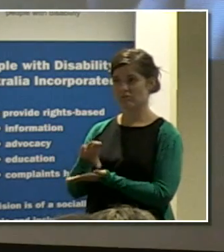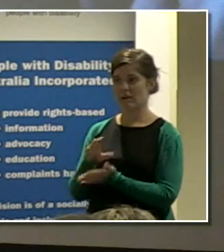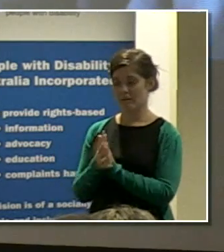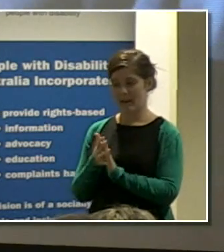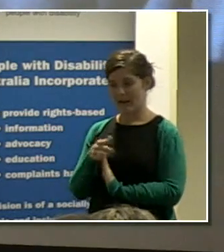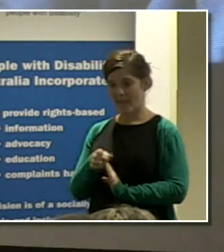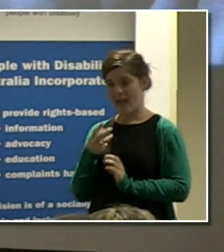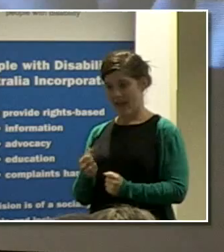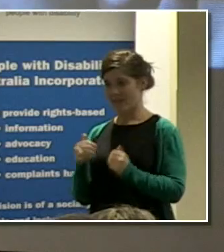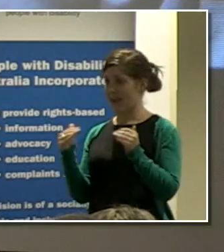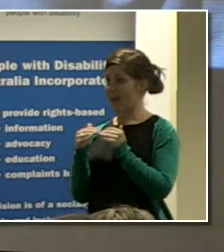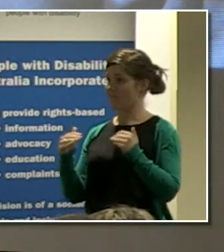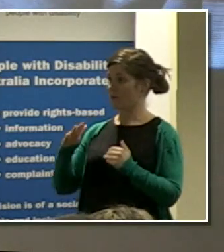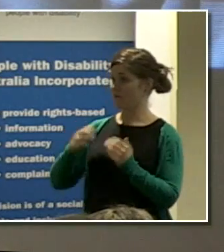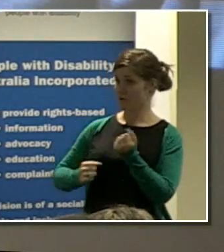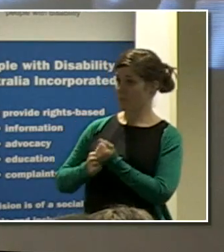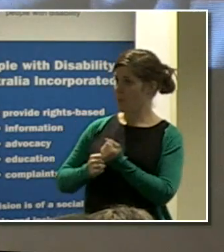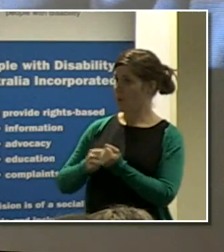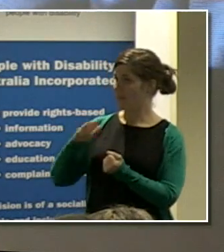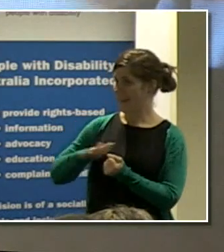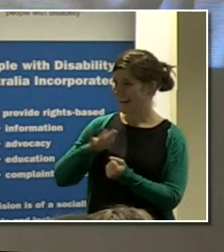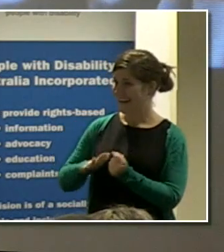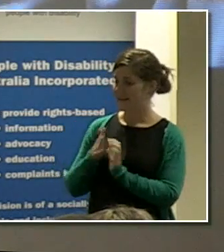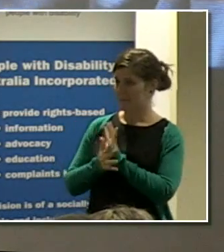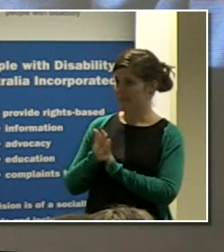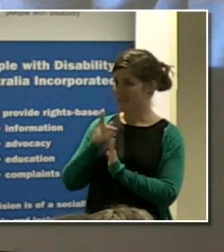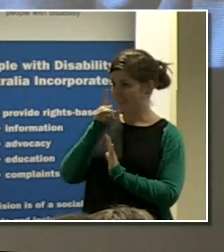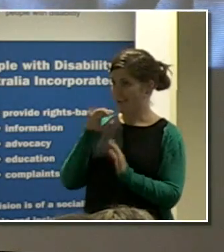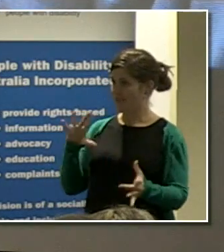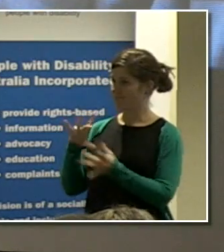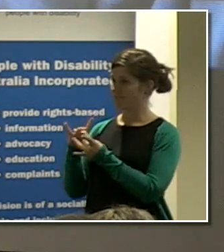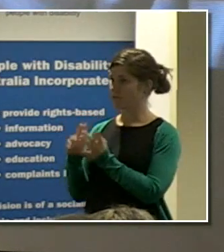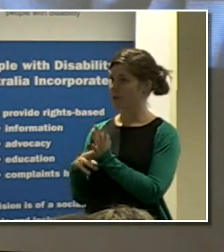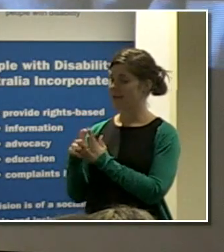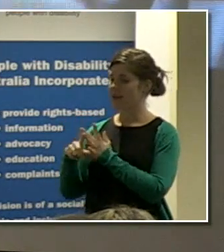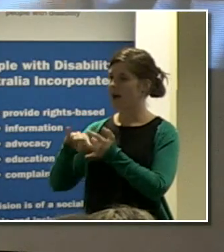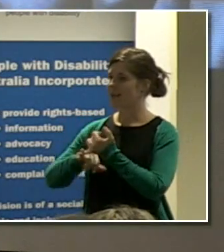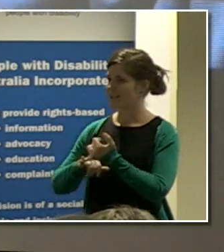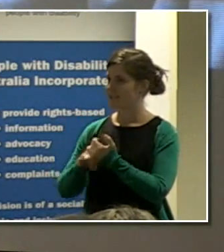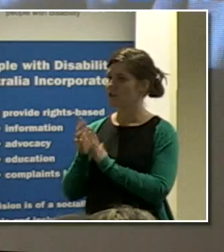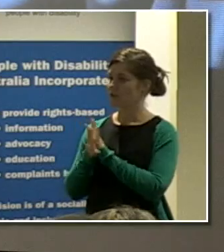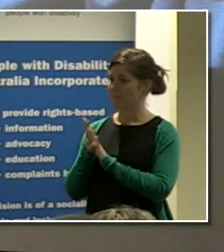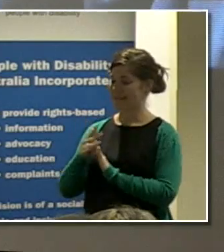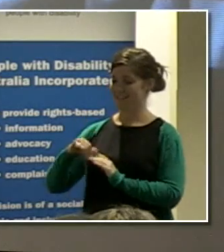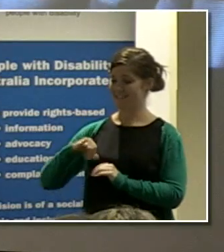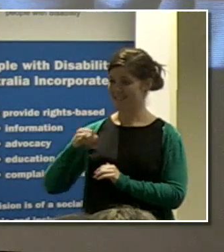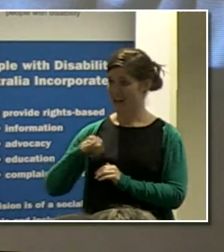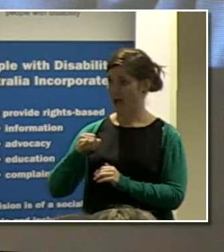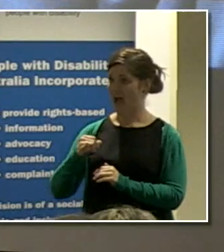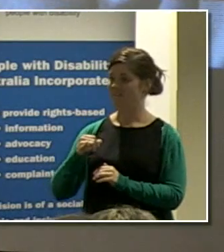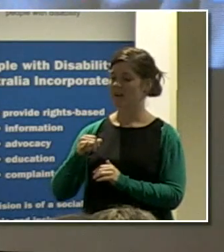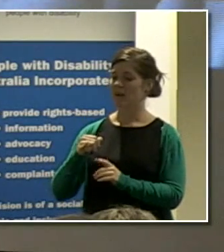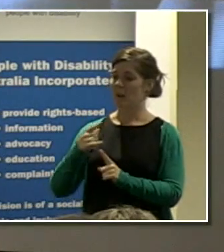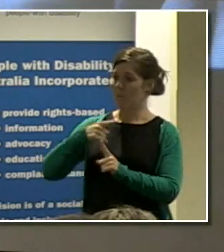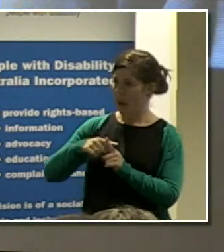support need that enables them to be in our scheme. And so we actually have a staff participant network,